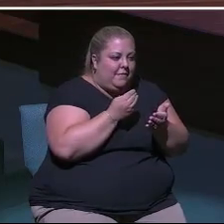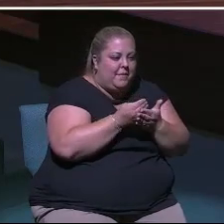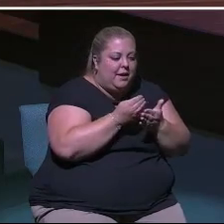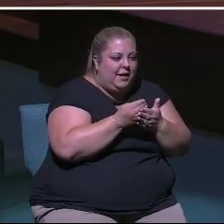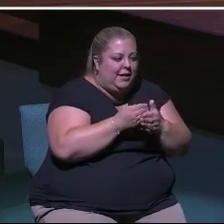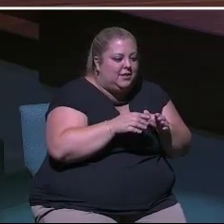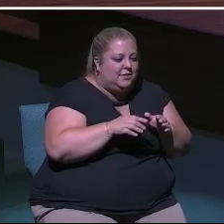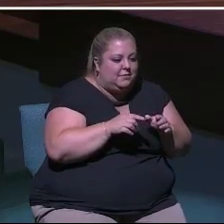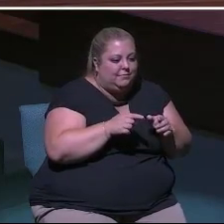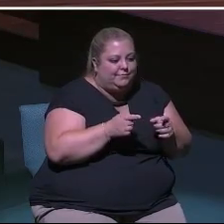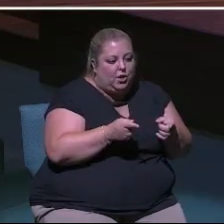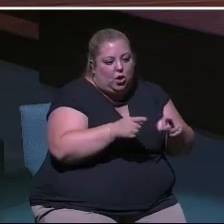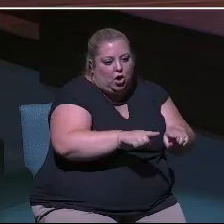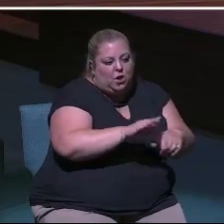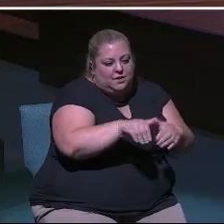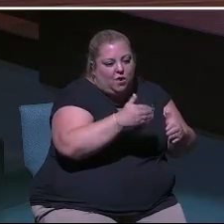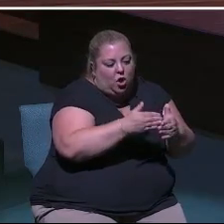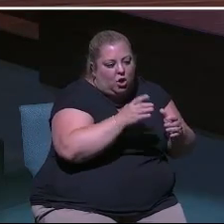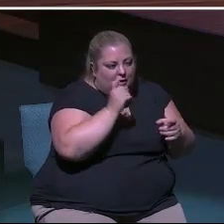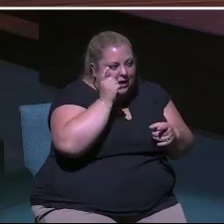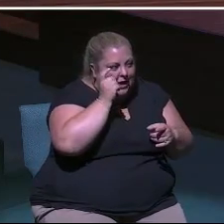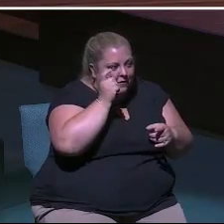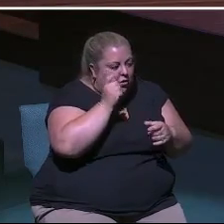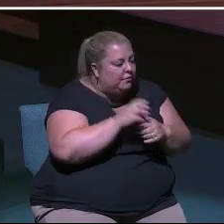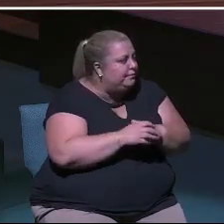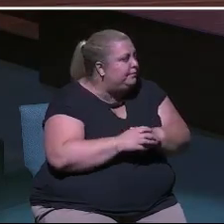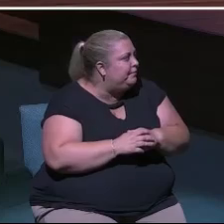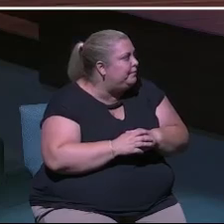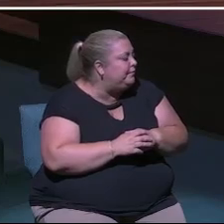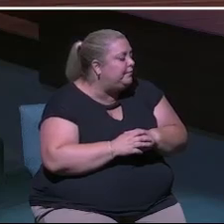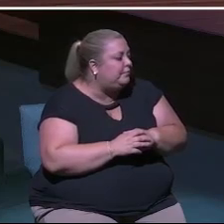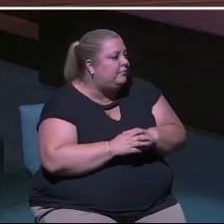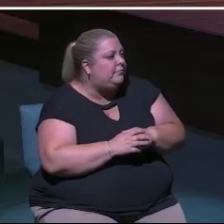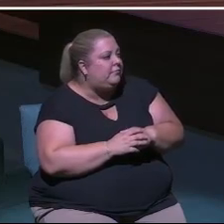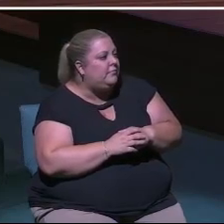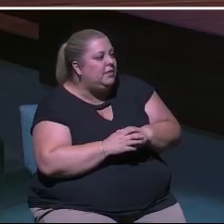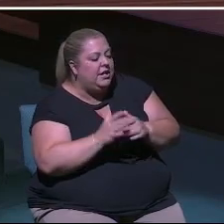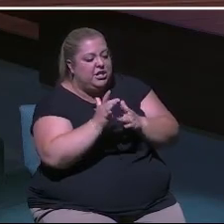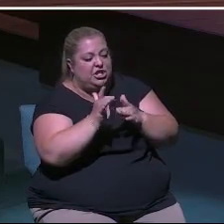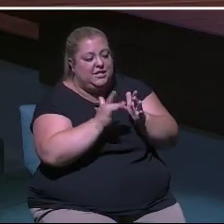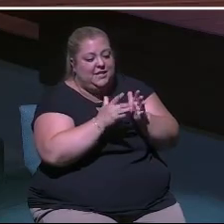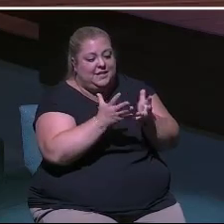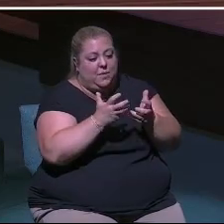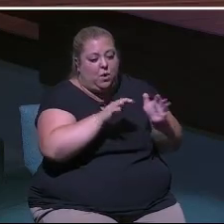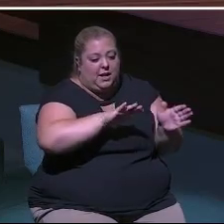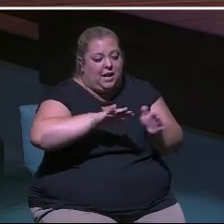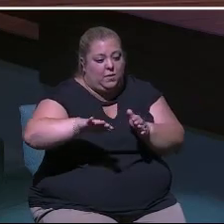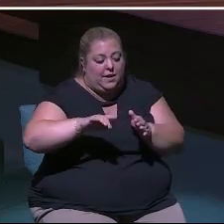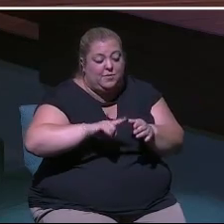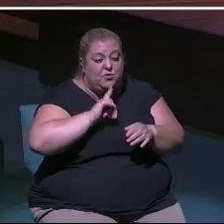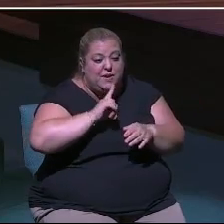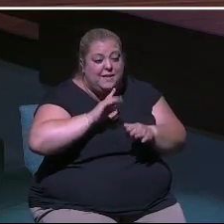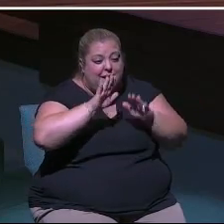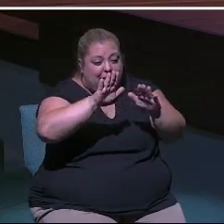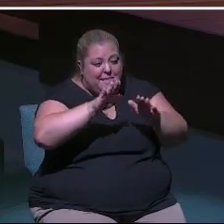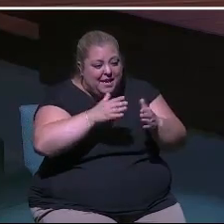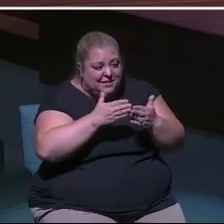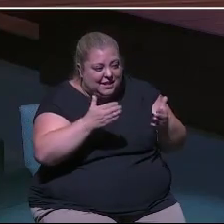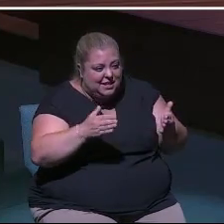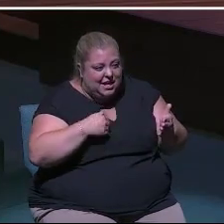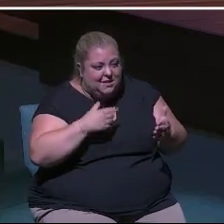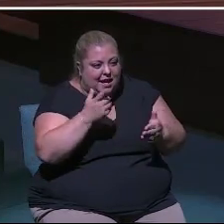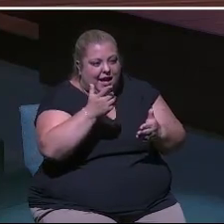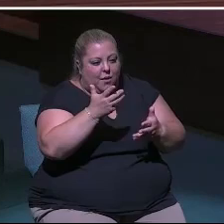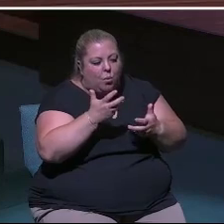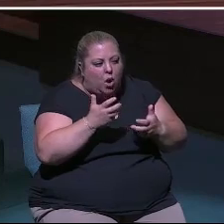But they want Jesus out of the way. Listen, here's the amazing thing about this, and get this before we go home. Listen, they wanted Jesus out of the way,